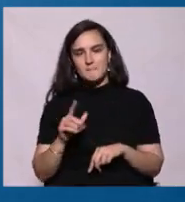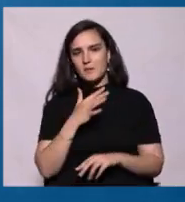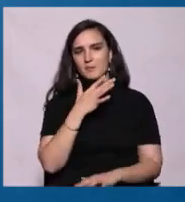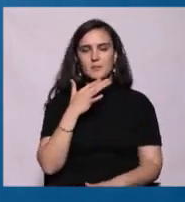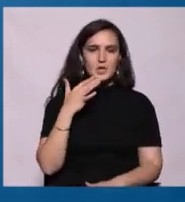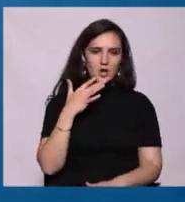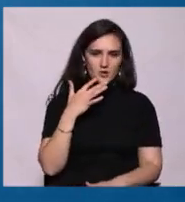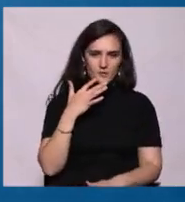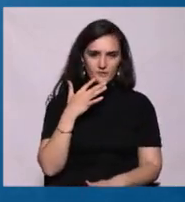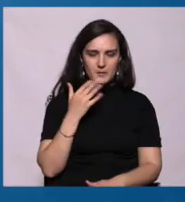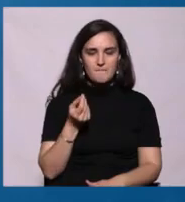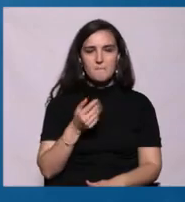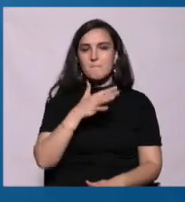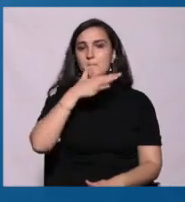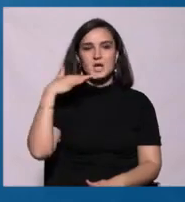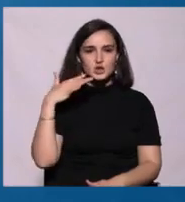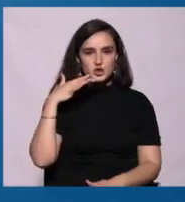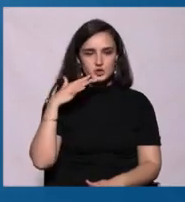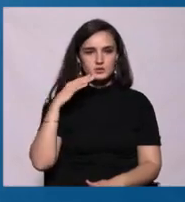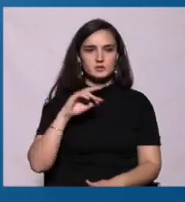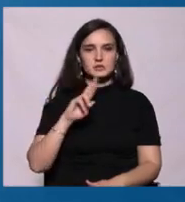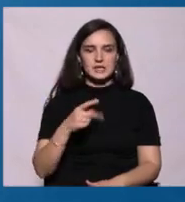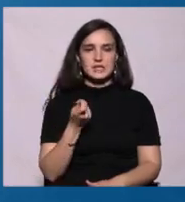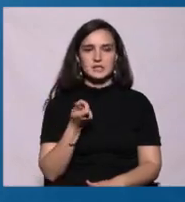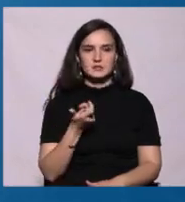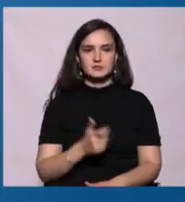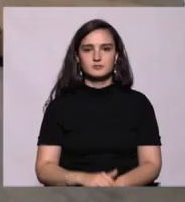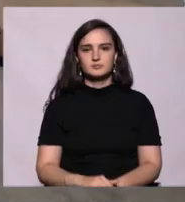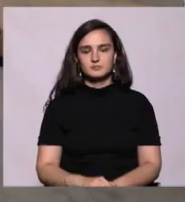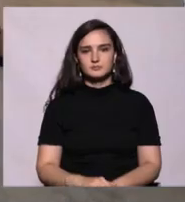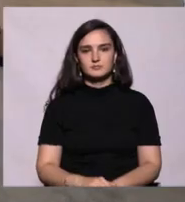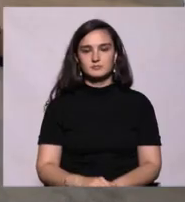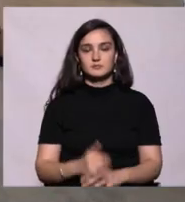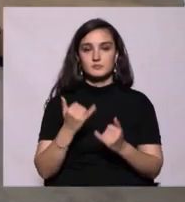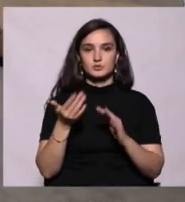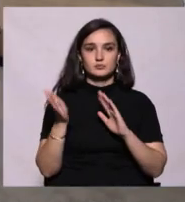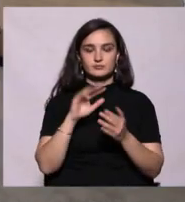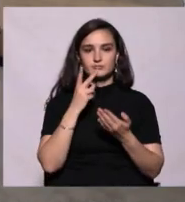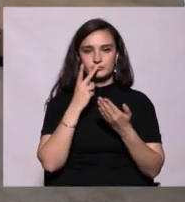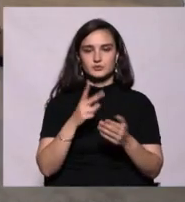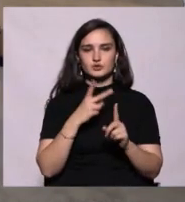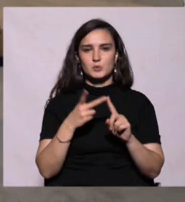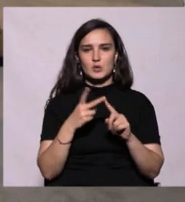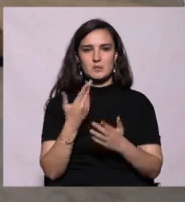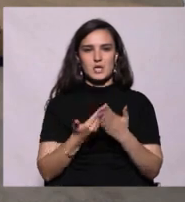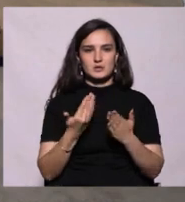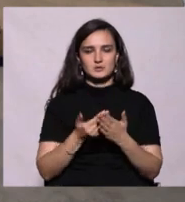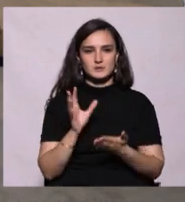lot of, much, and a little. Now let's look at our second